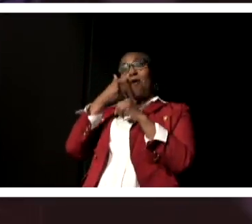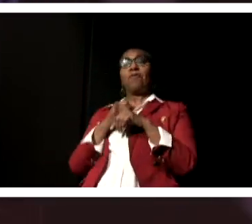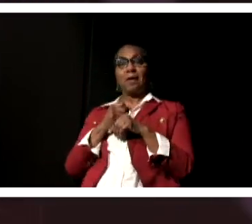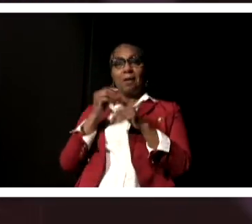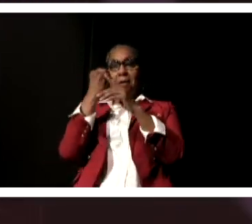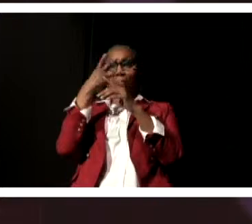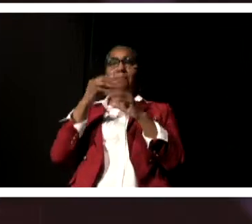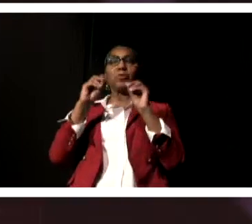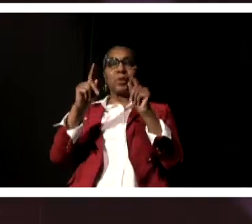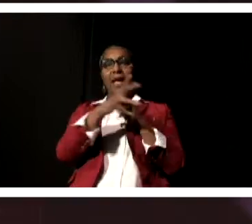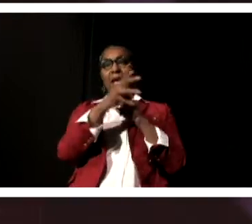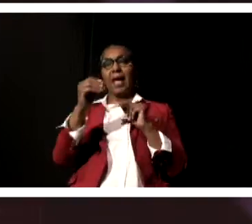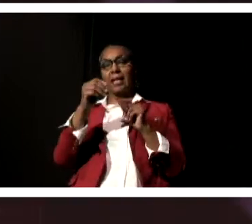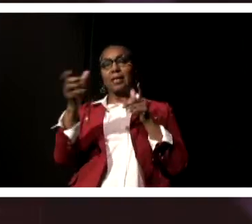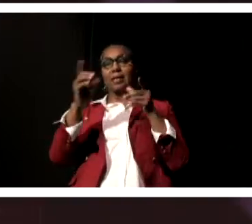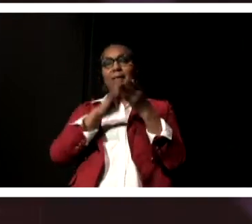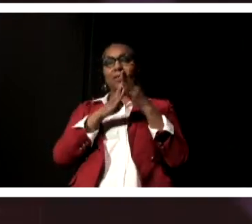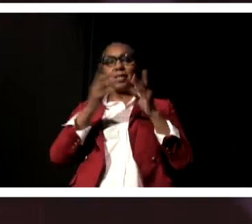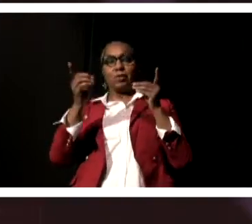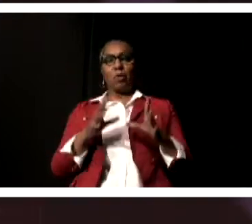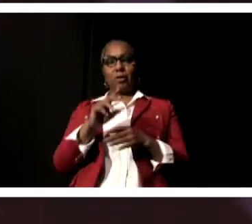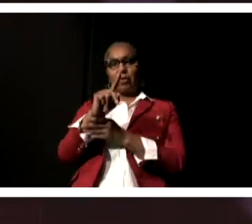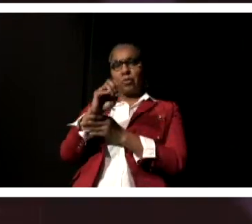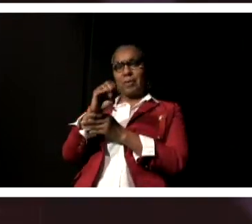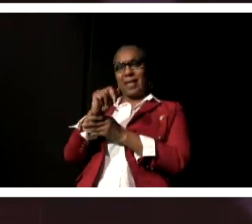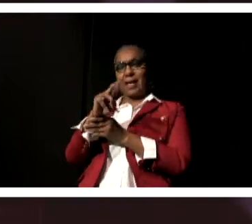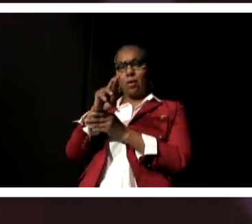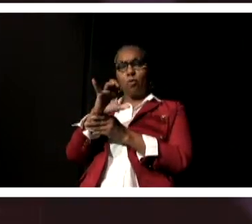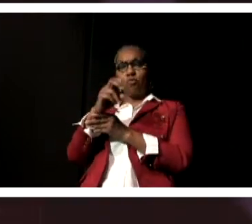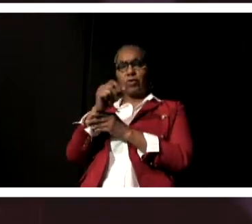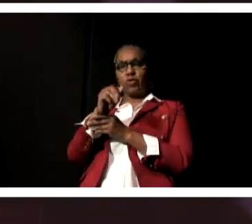City Director Ken Richardson.